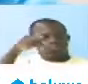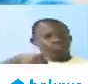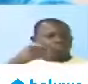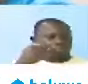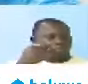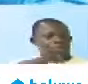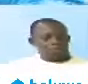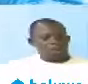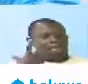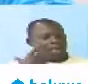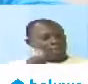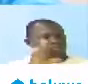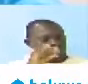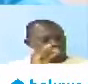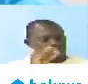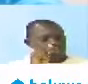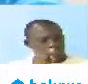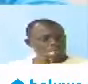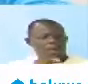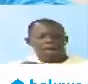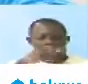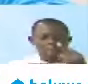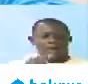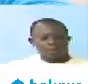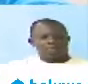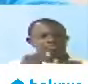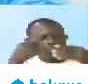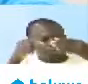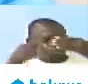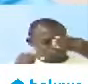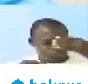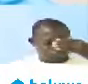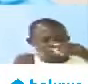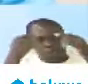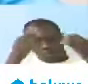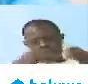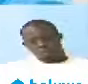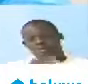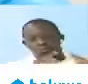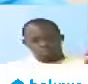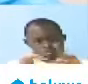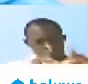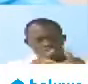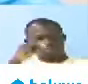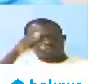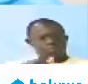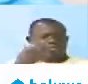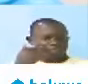Today I would like to talk to you about the following topics.